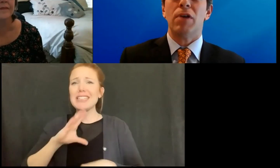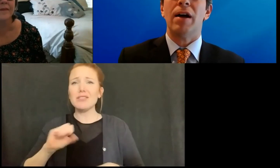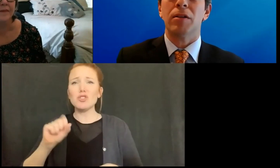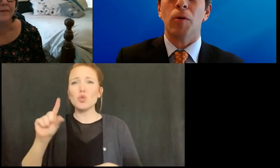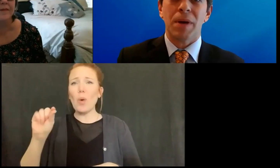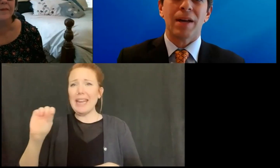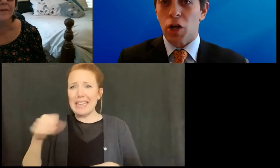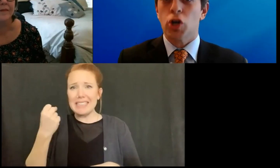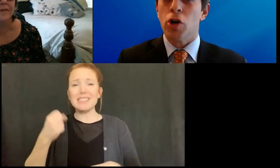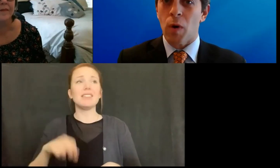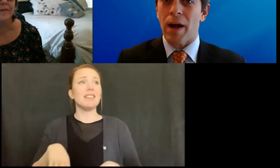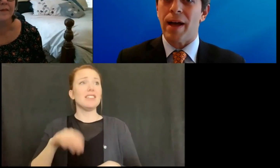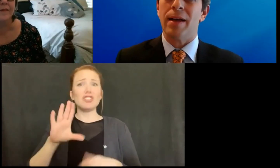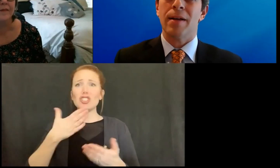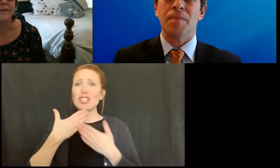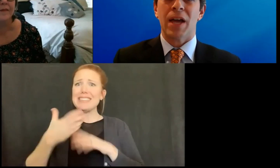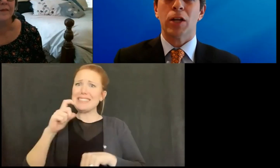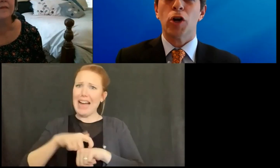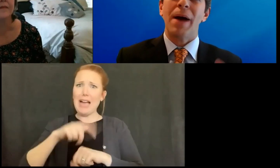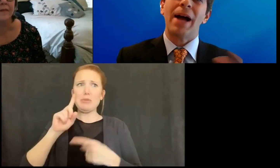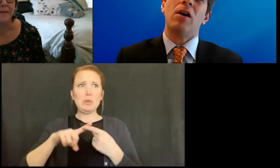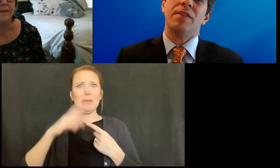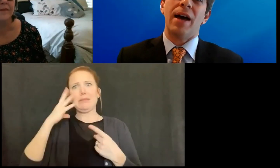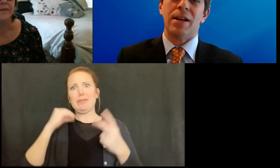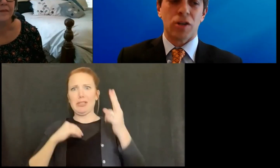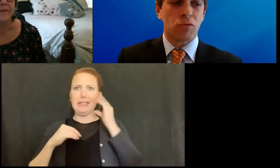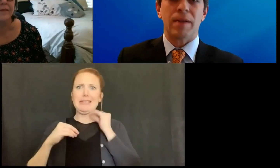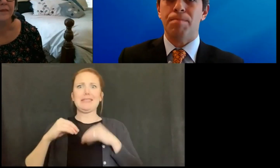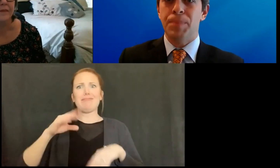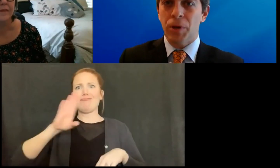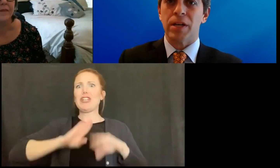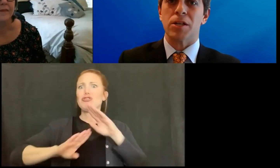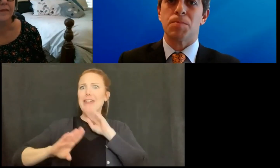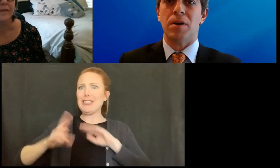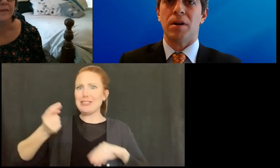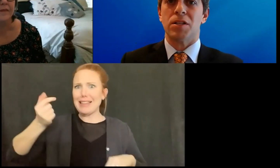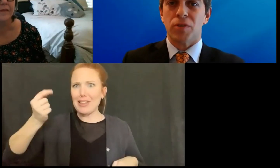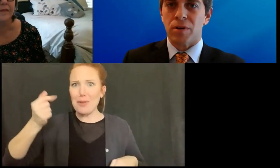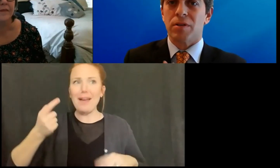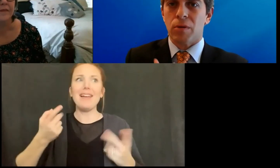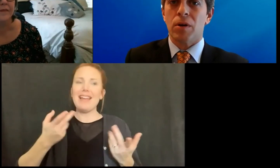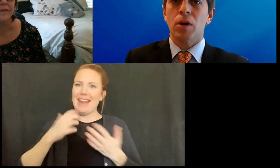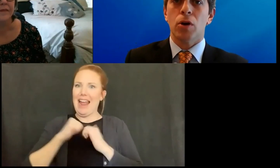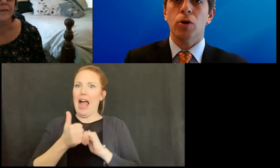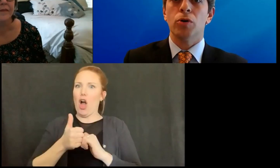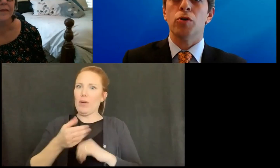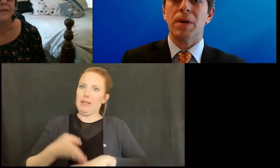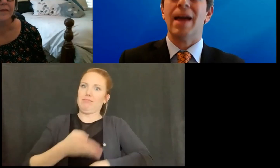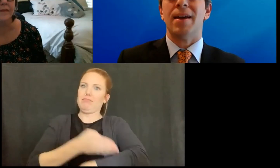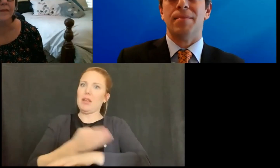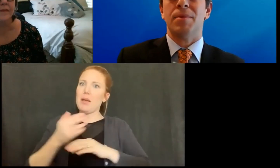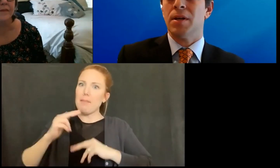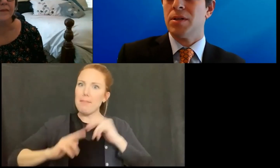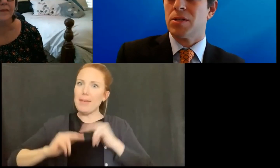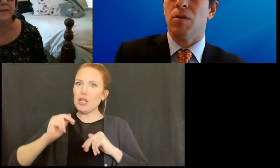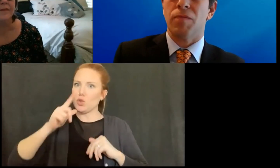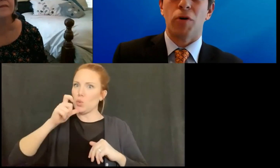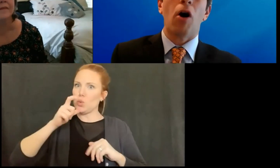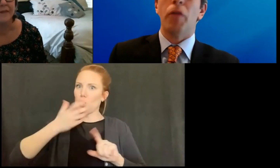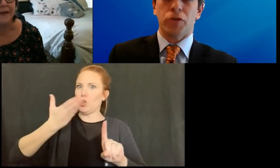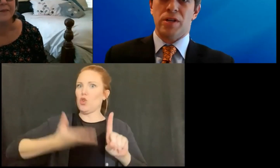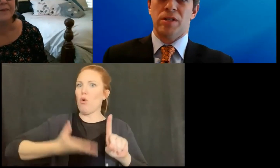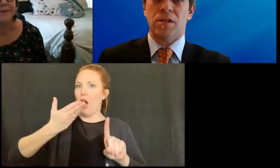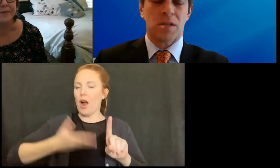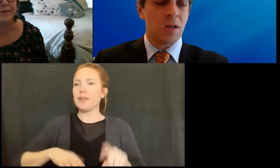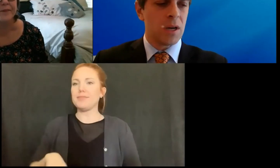get knocked around a little bit in a good way and look back on that as a great building experience for, who you became. So